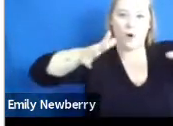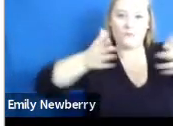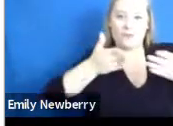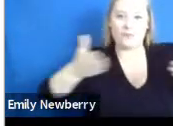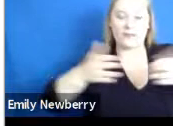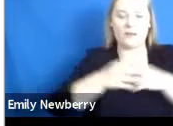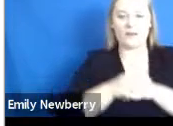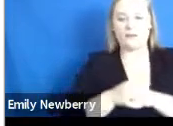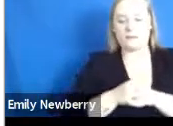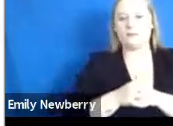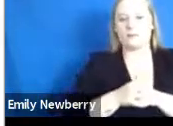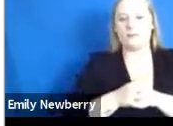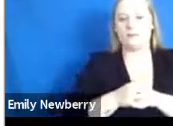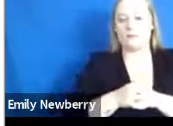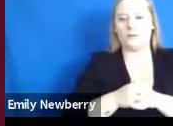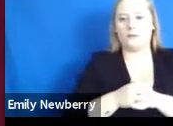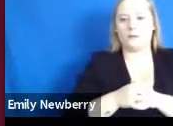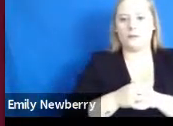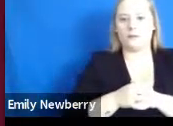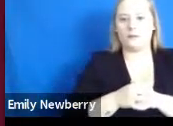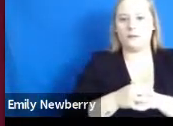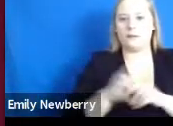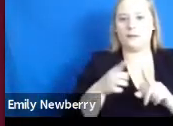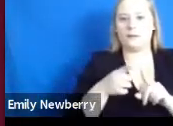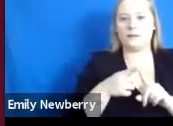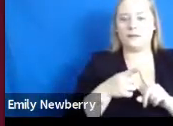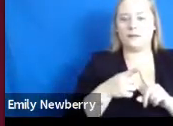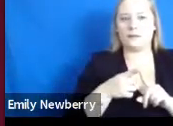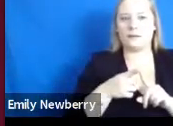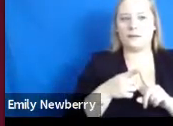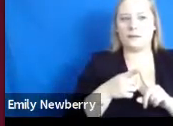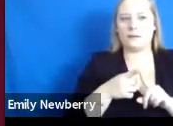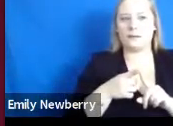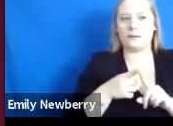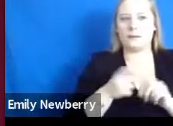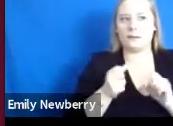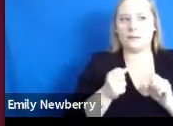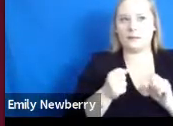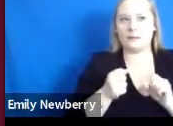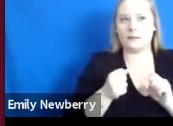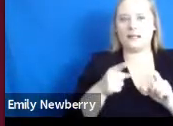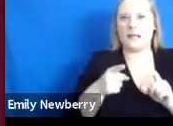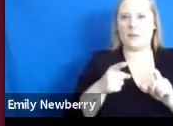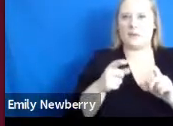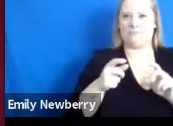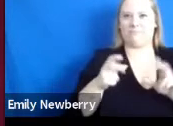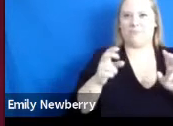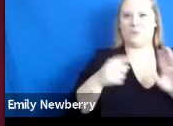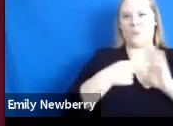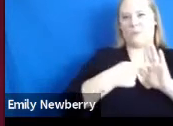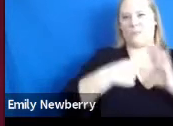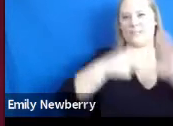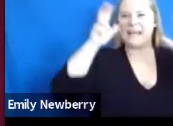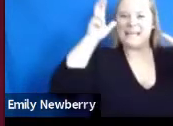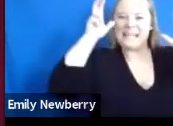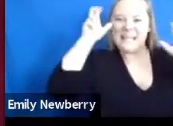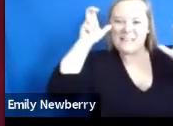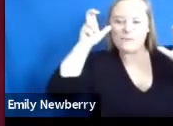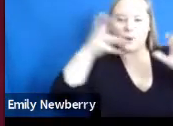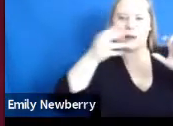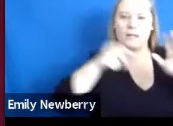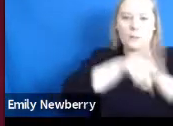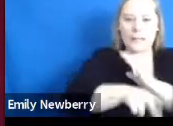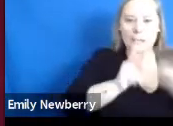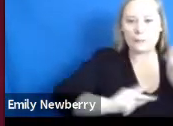and they came in the form of many things, like many evils, and some of them would kill people and